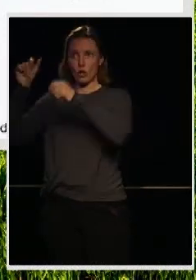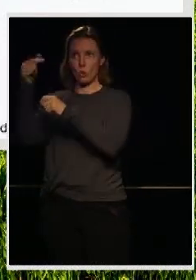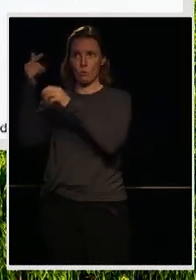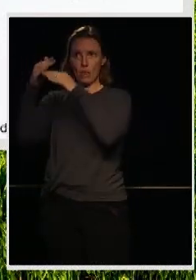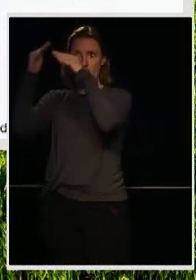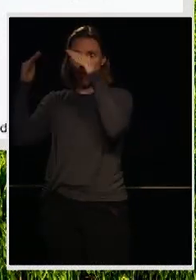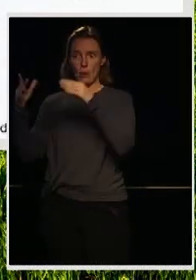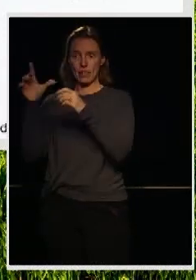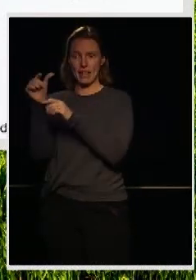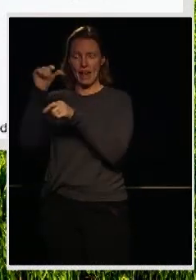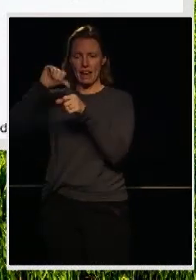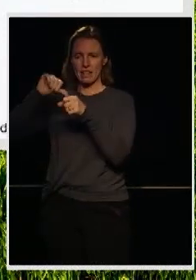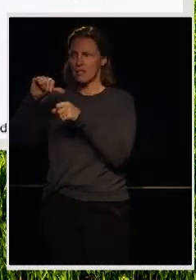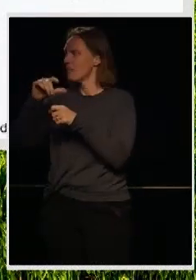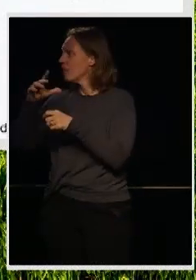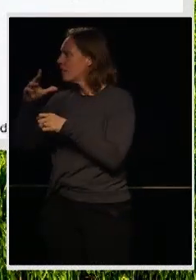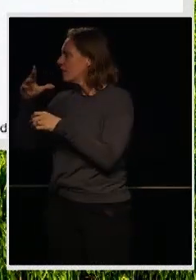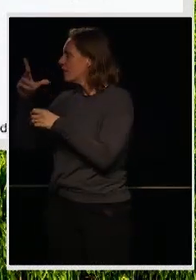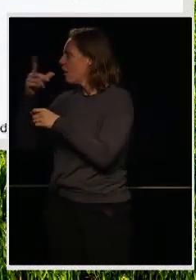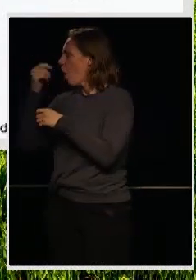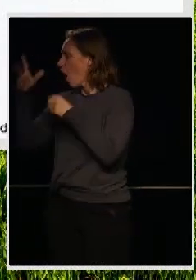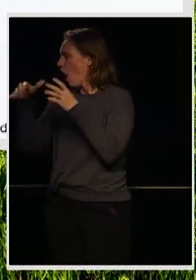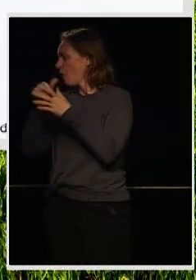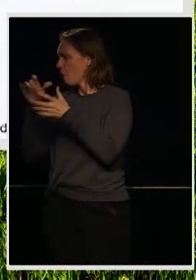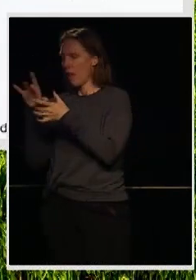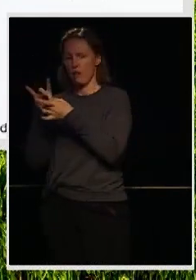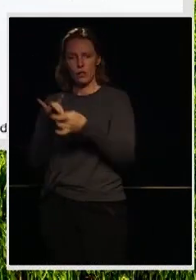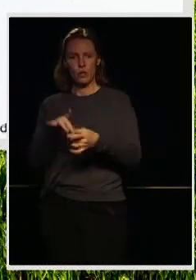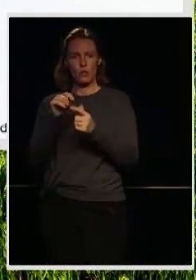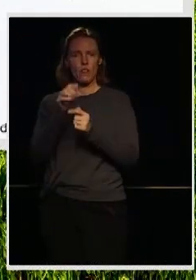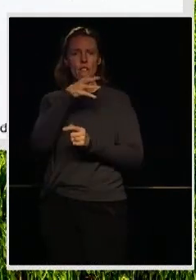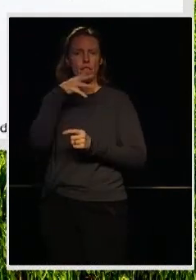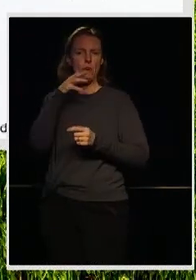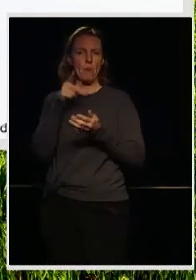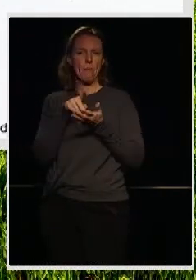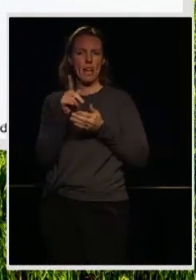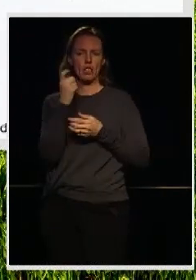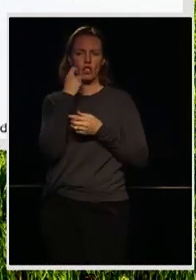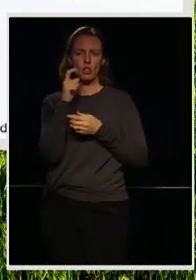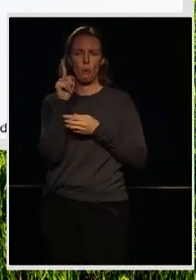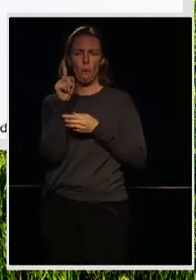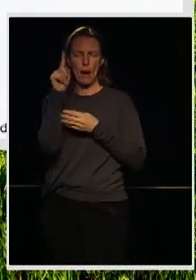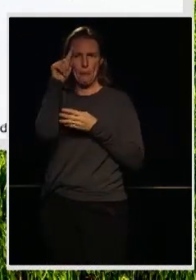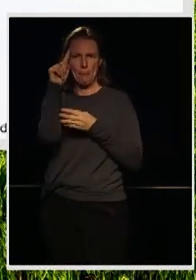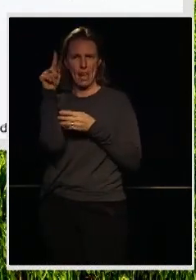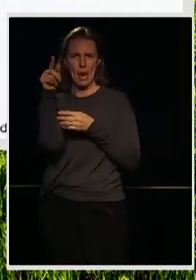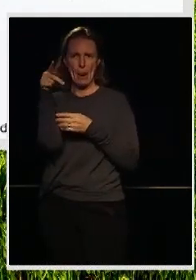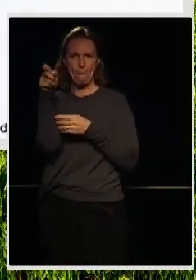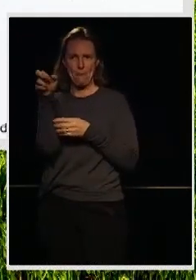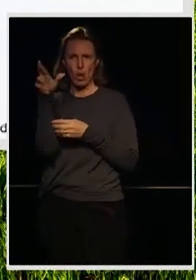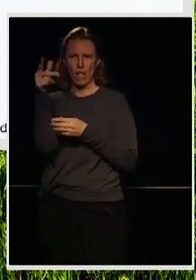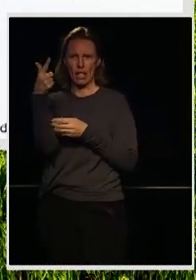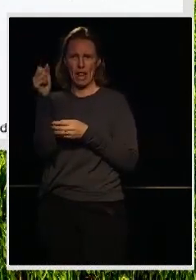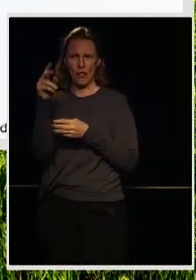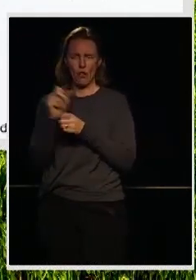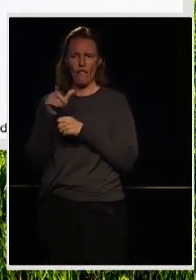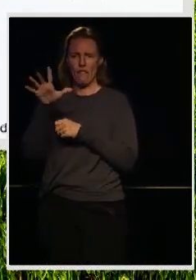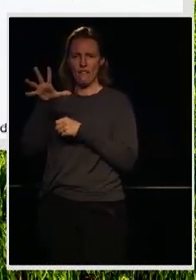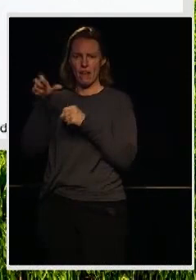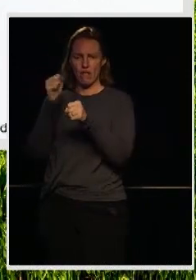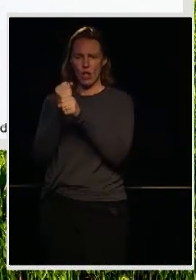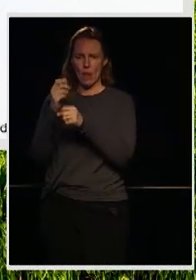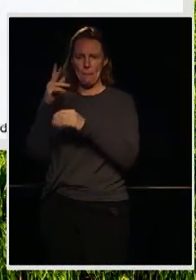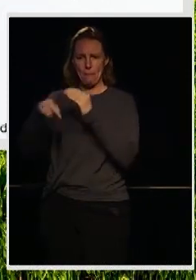greenhouse gases, all while equating to the farmer paying just 1 penny per gallon over a 5-year